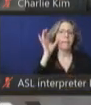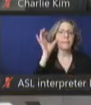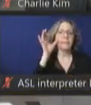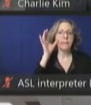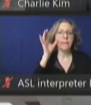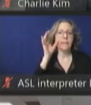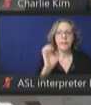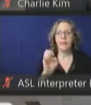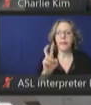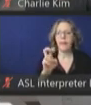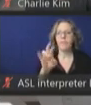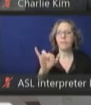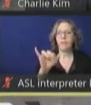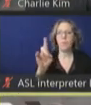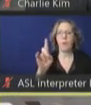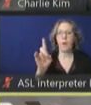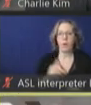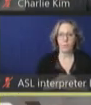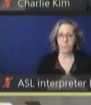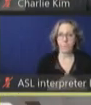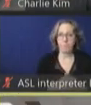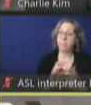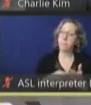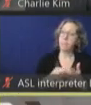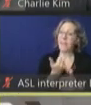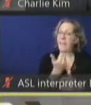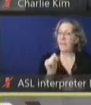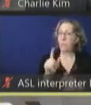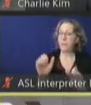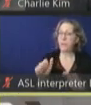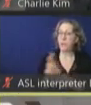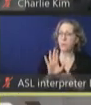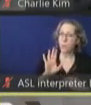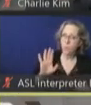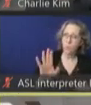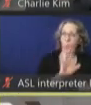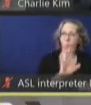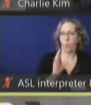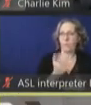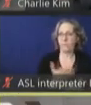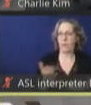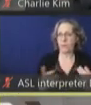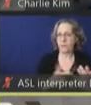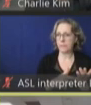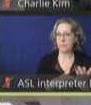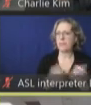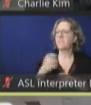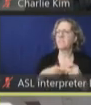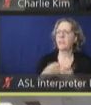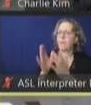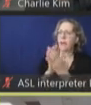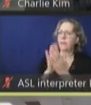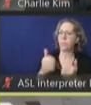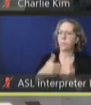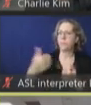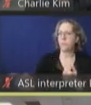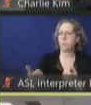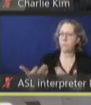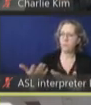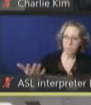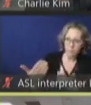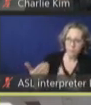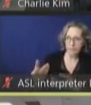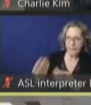This allows people to use their own device versus having to get a separate device when they're at the